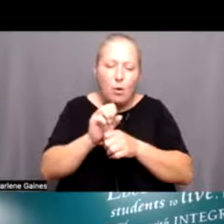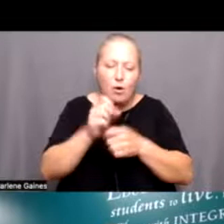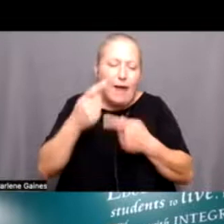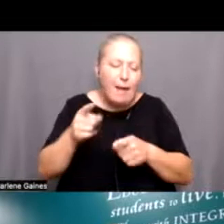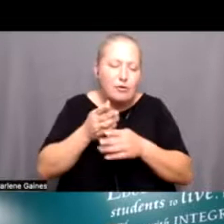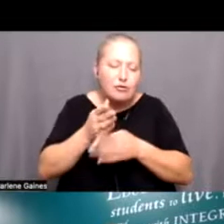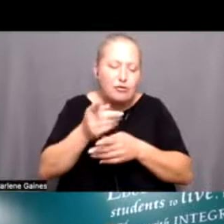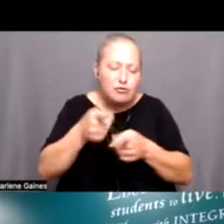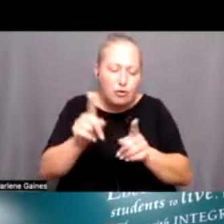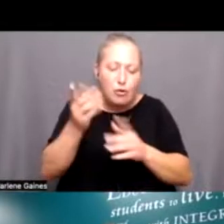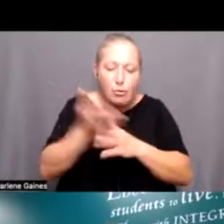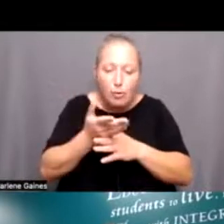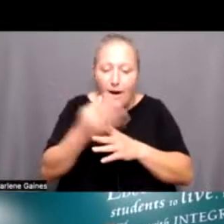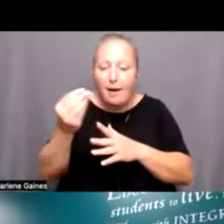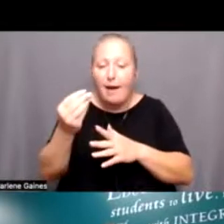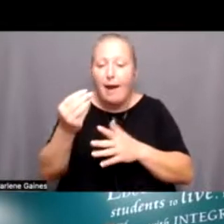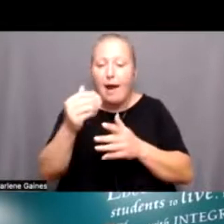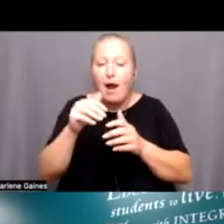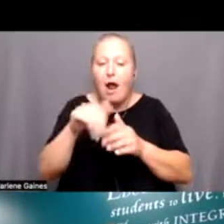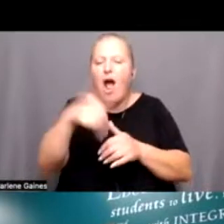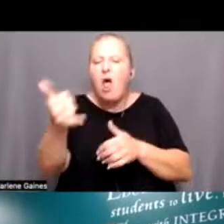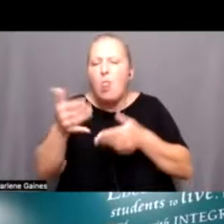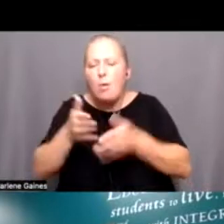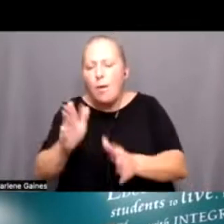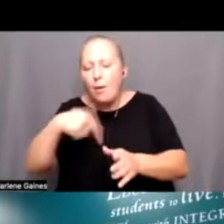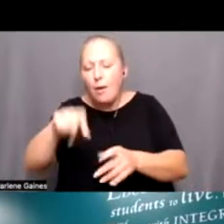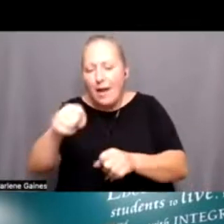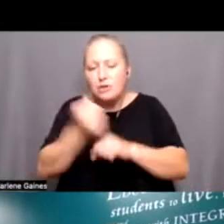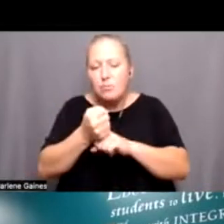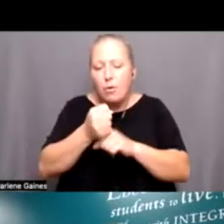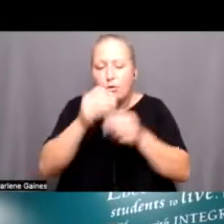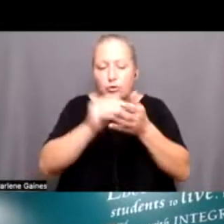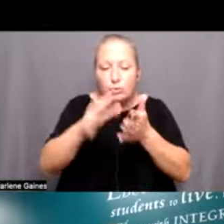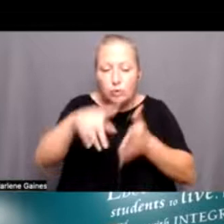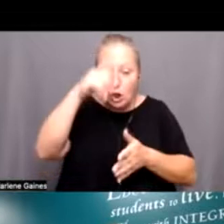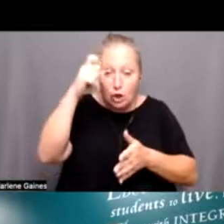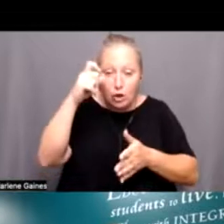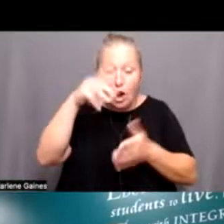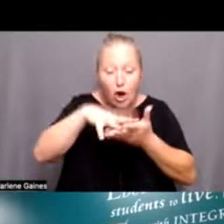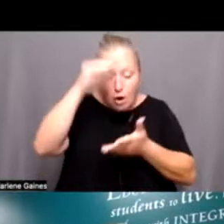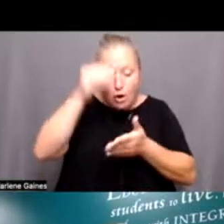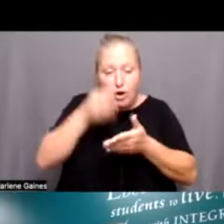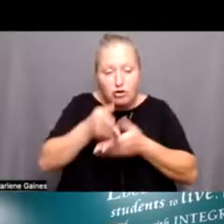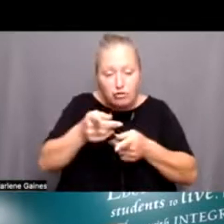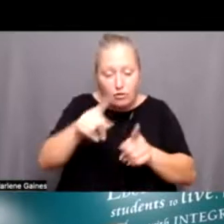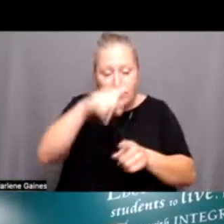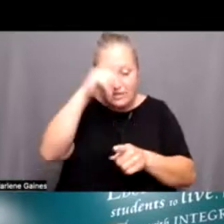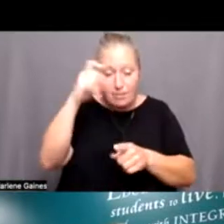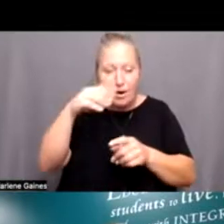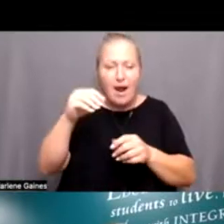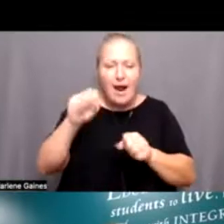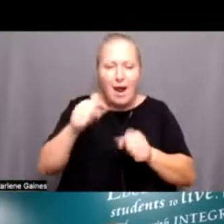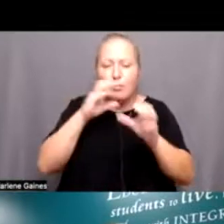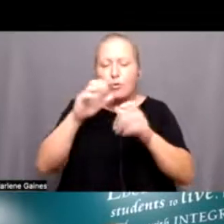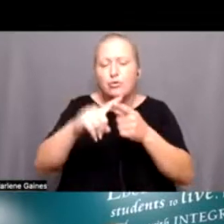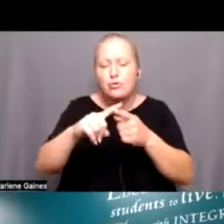and, what are the other ways that we can support student learning over the summer, and how will we communicate all of that to parents? And I'm sure that that's something